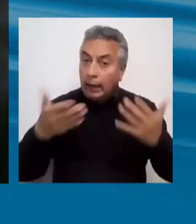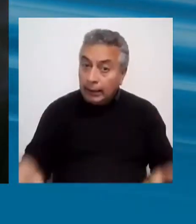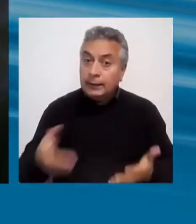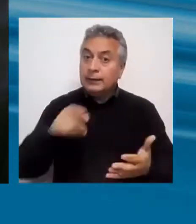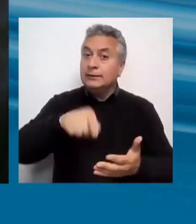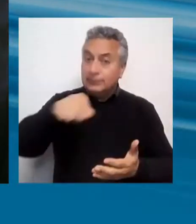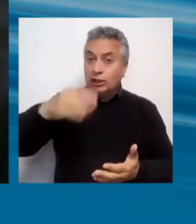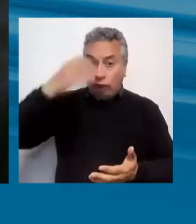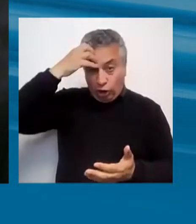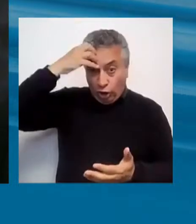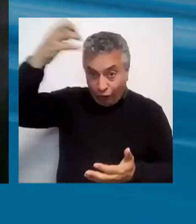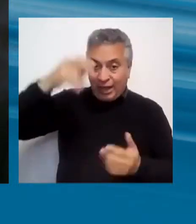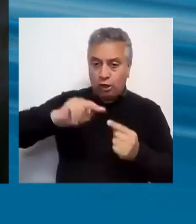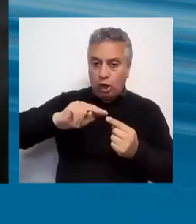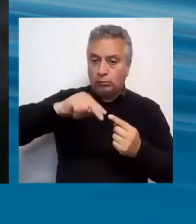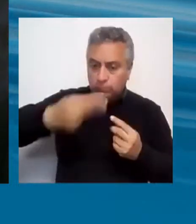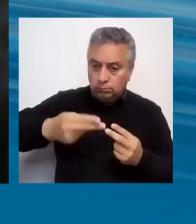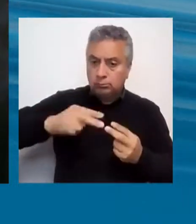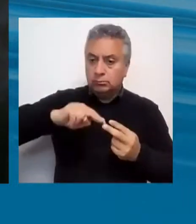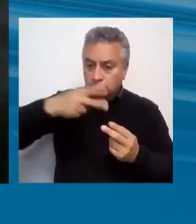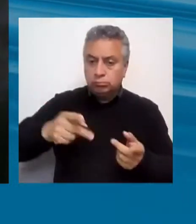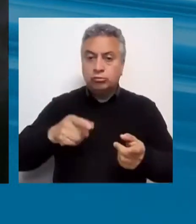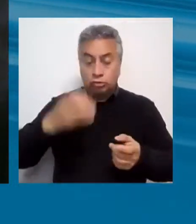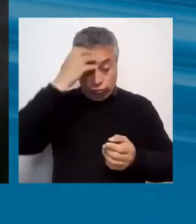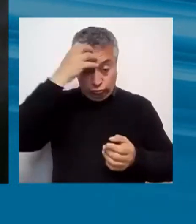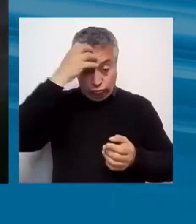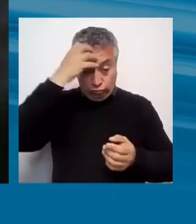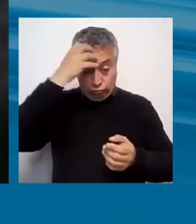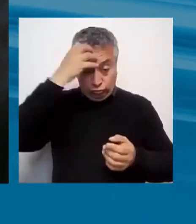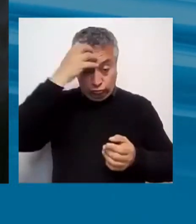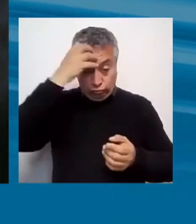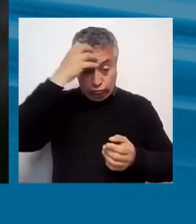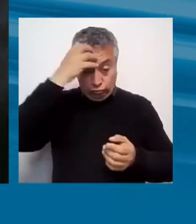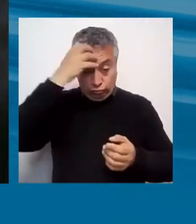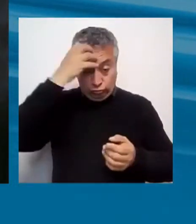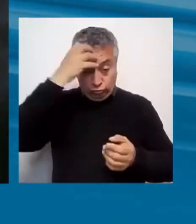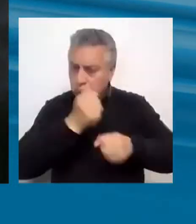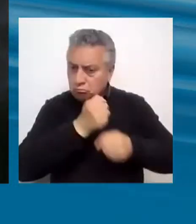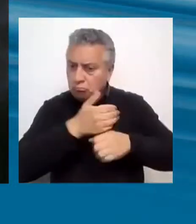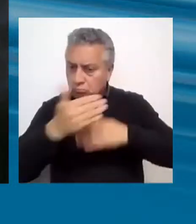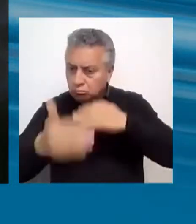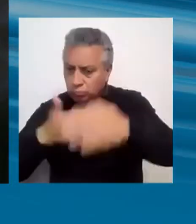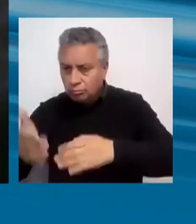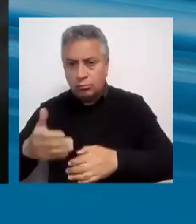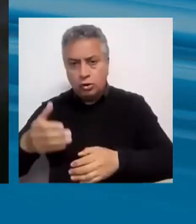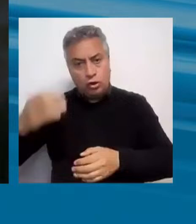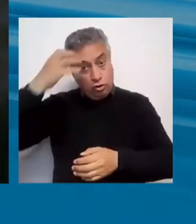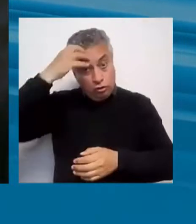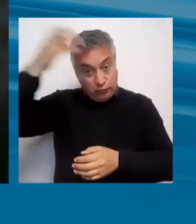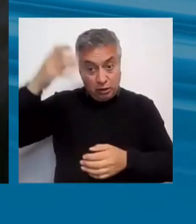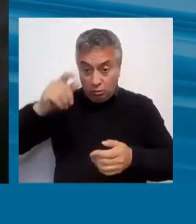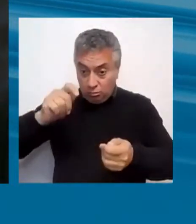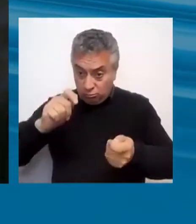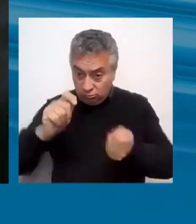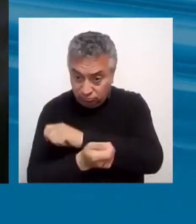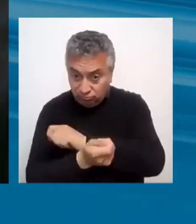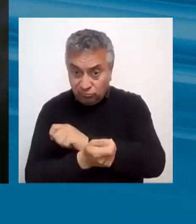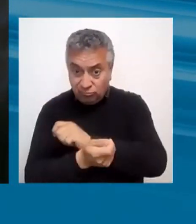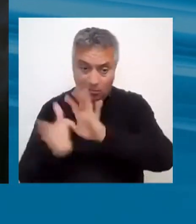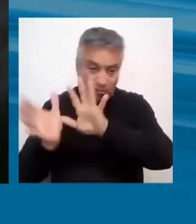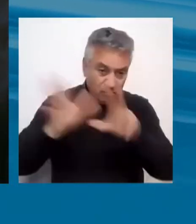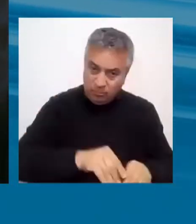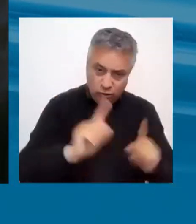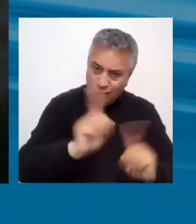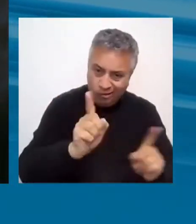different administrations, so that it can be adopted by the population itself, that will